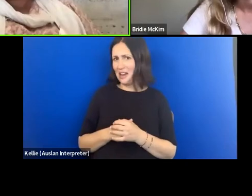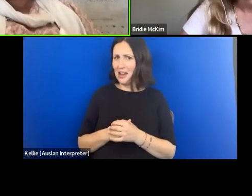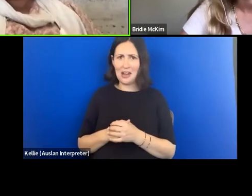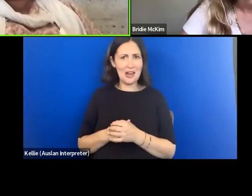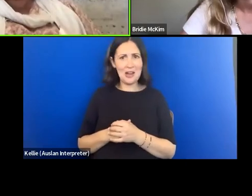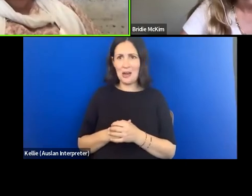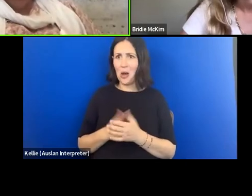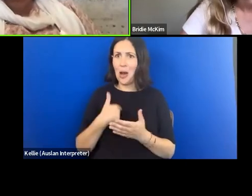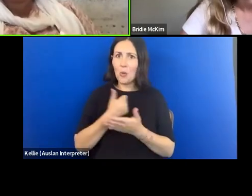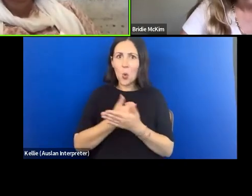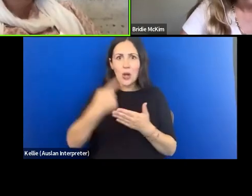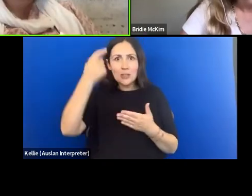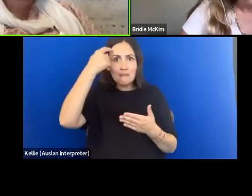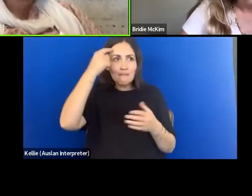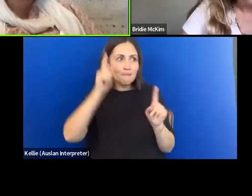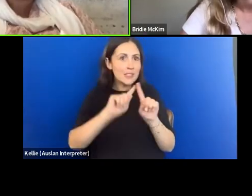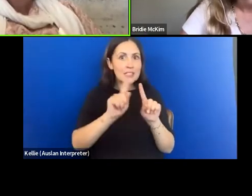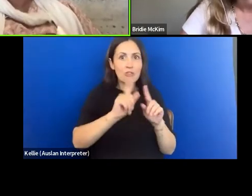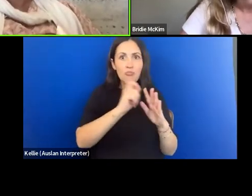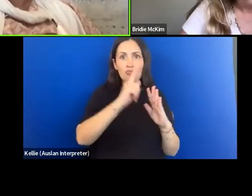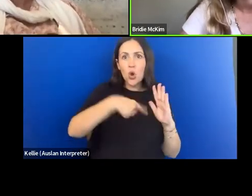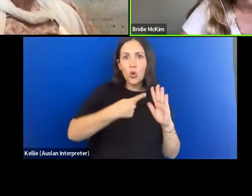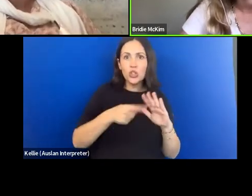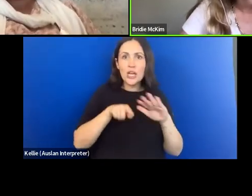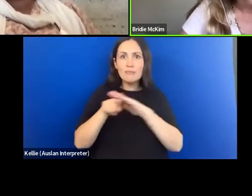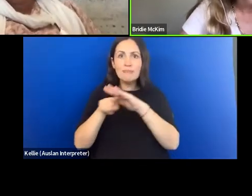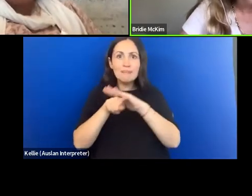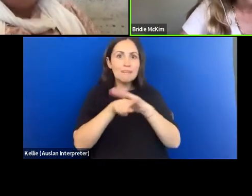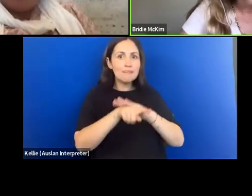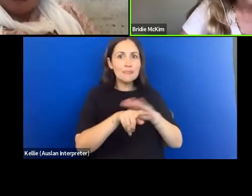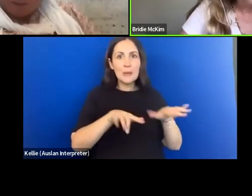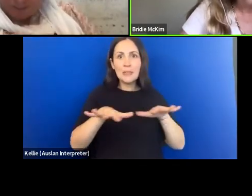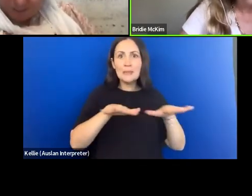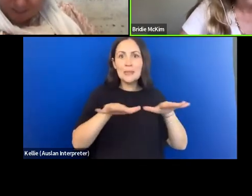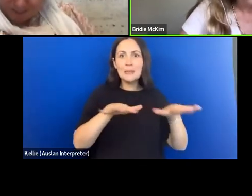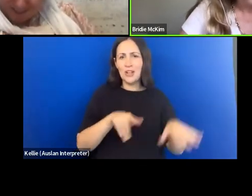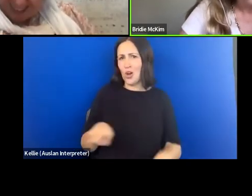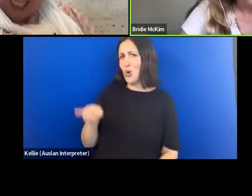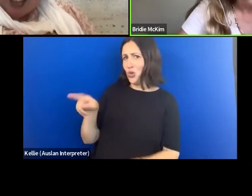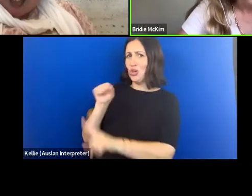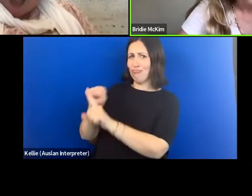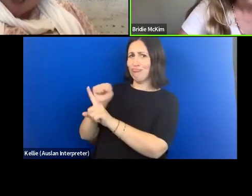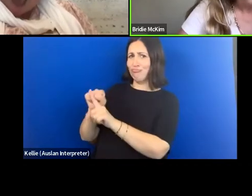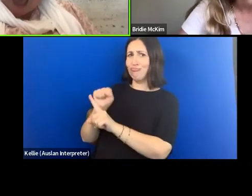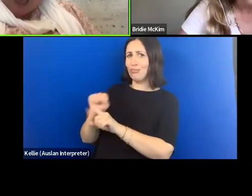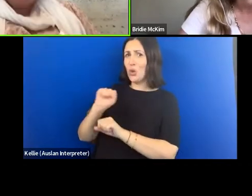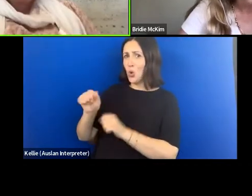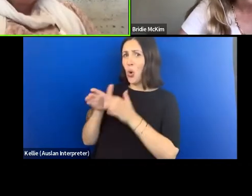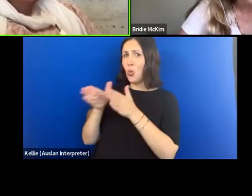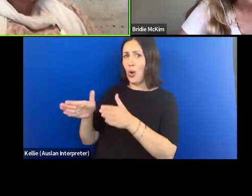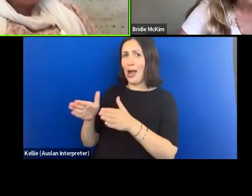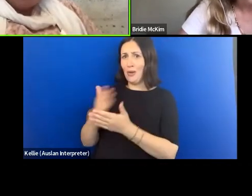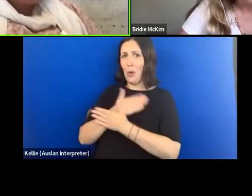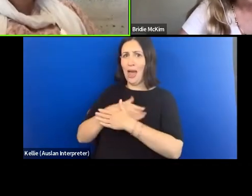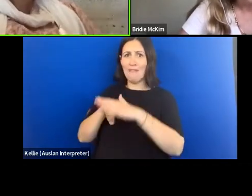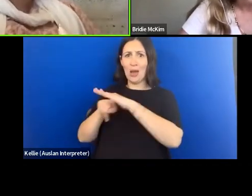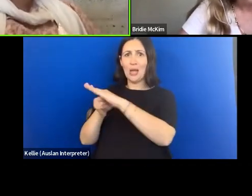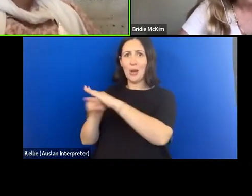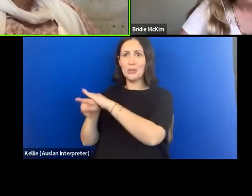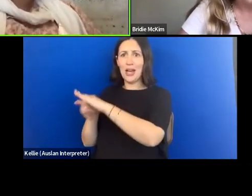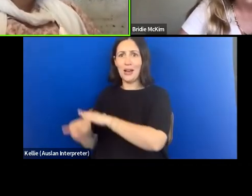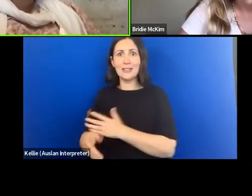of things to do and new places to go. Yeah, you're pretty but notorious for it. Yeah, as are